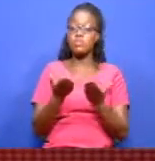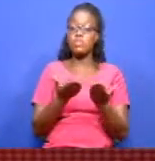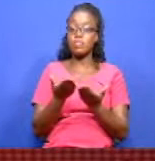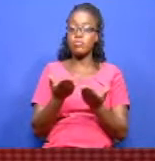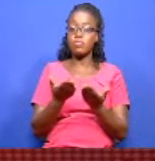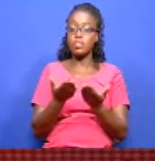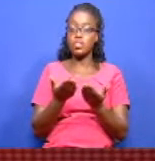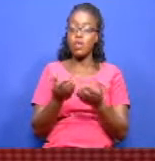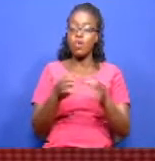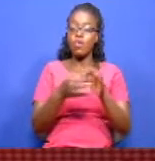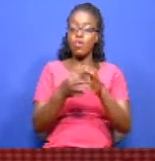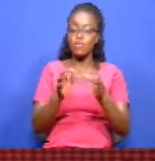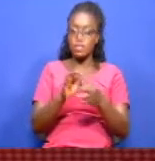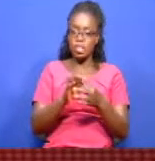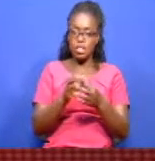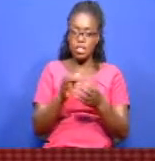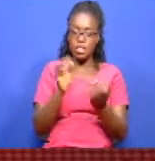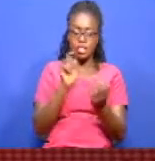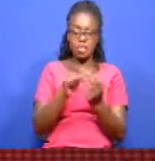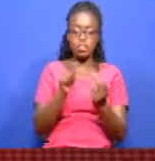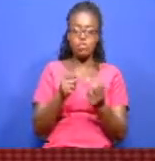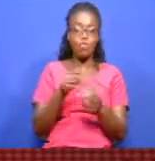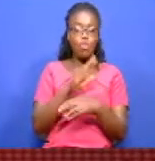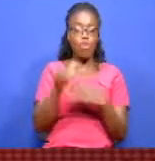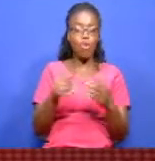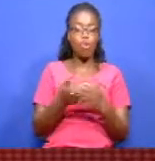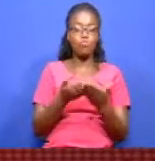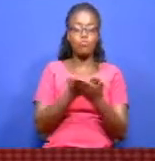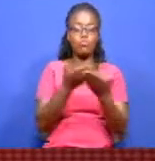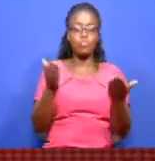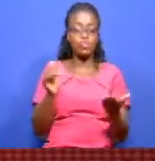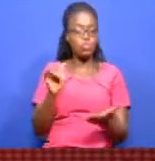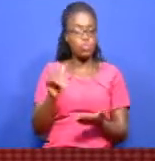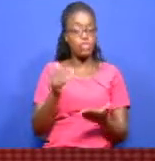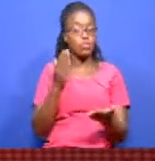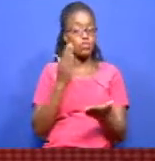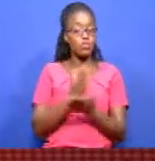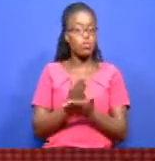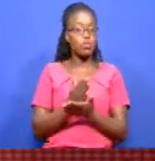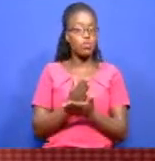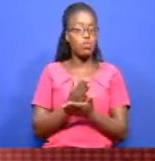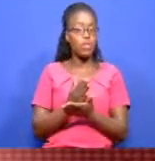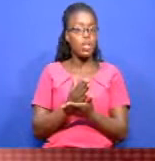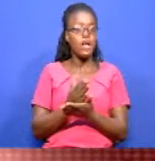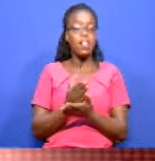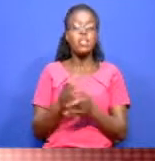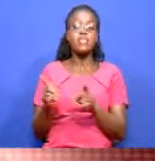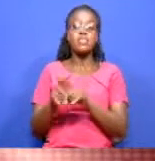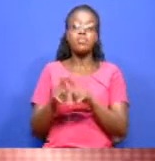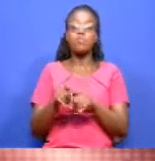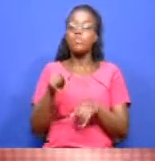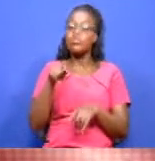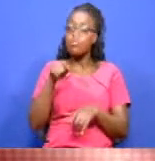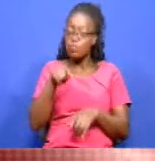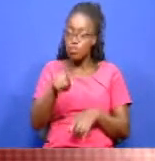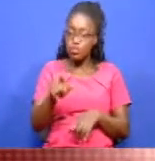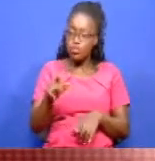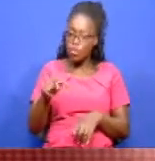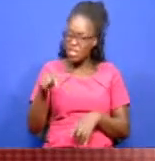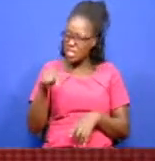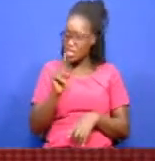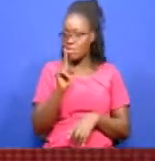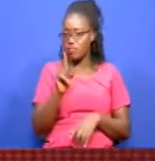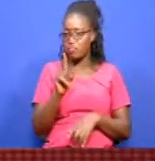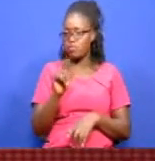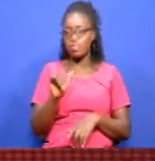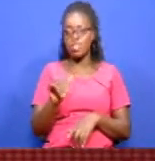coordinating the testing for all those in quarantine. And we can confirm that even those who went on self-quarantine, yesterday